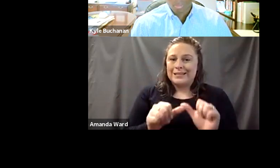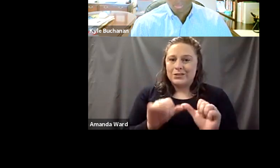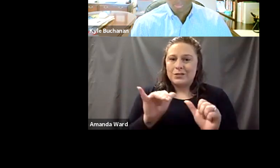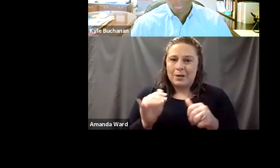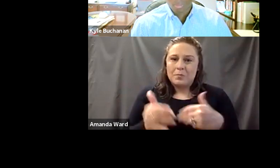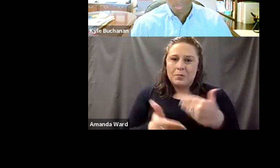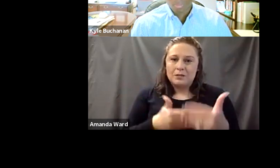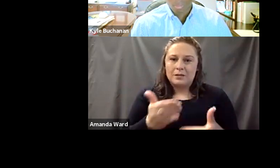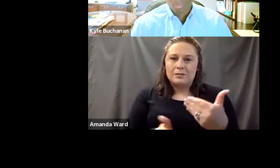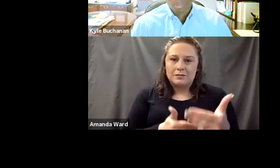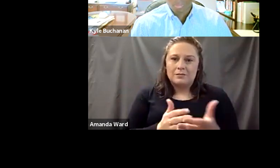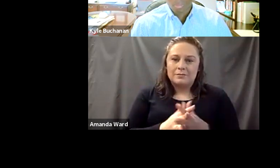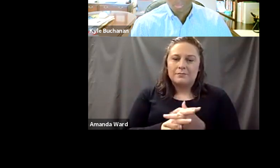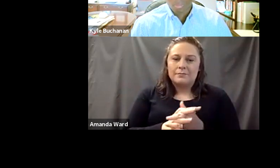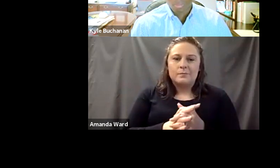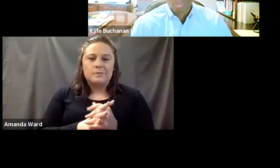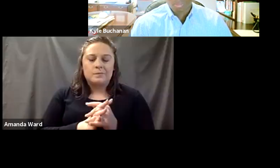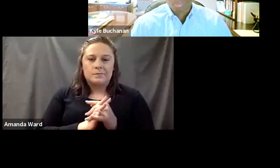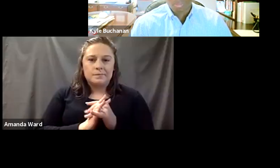process.